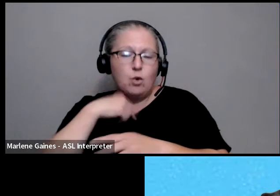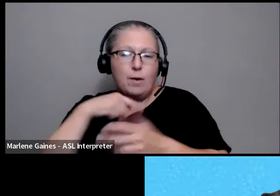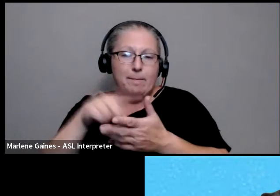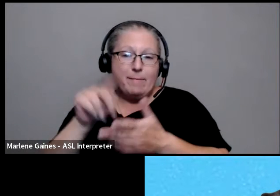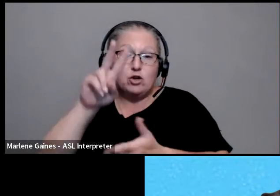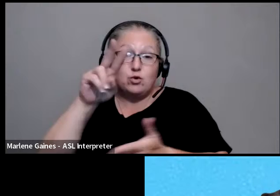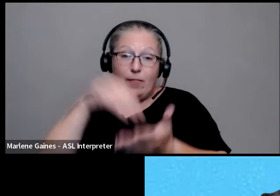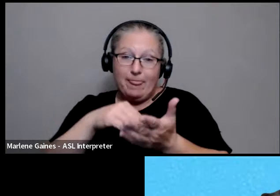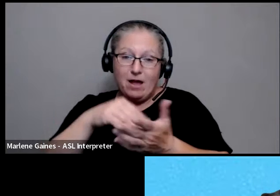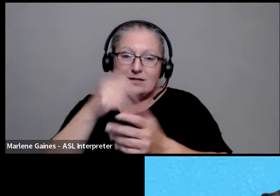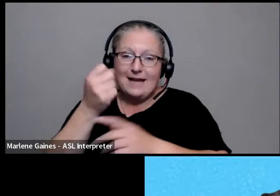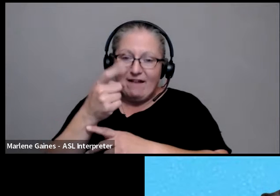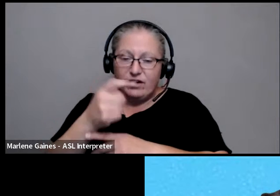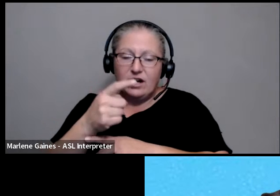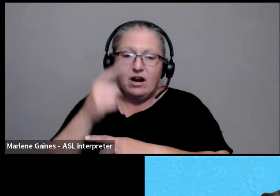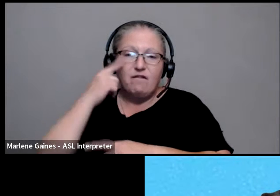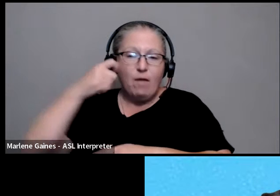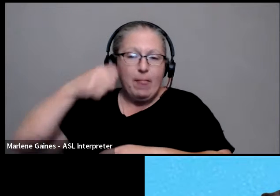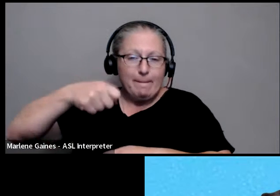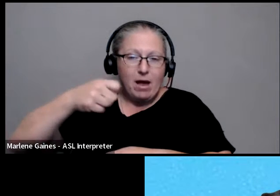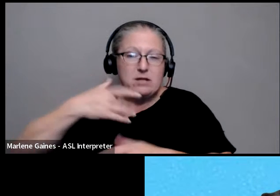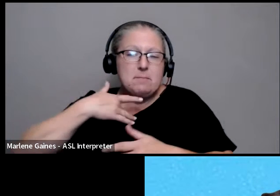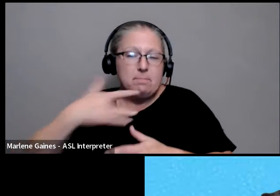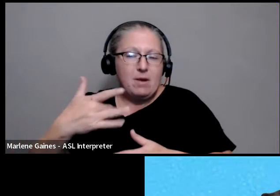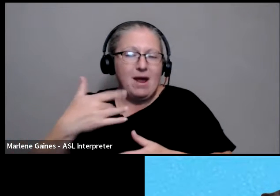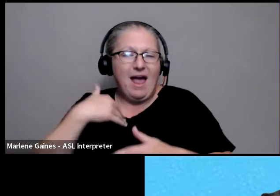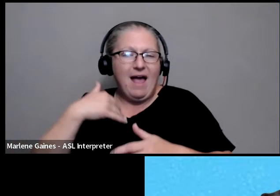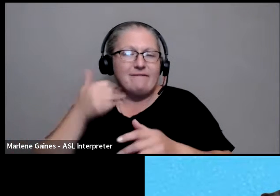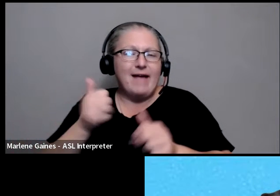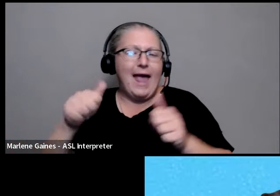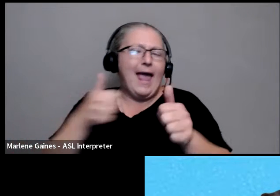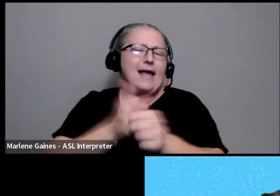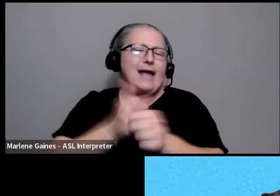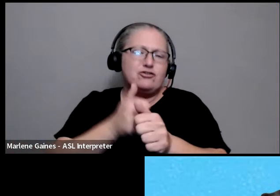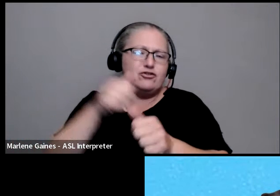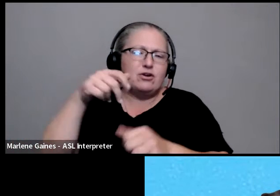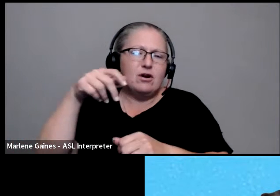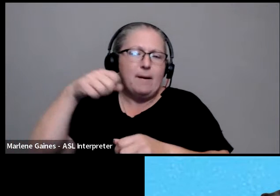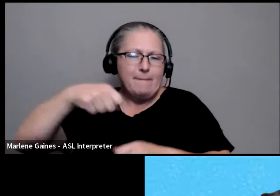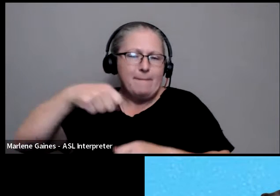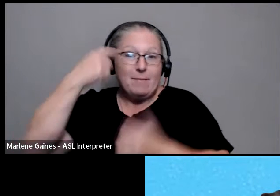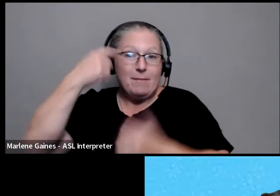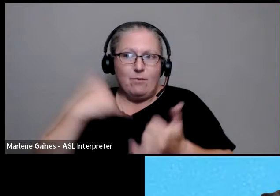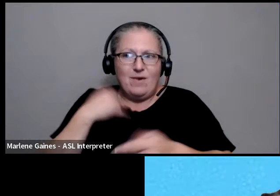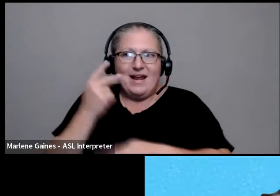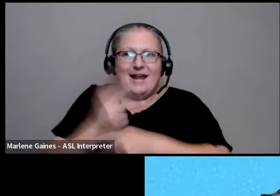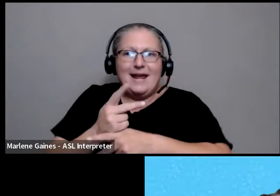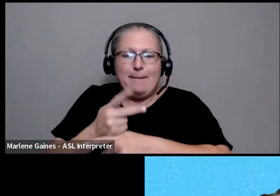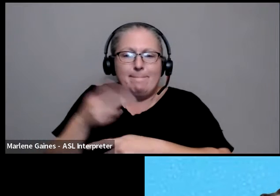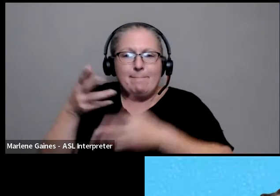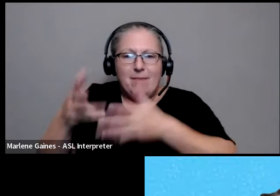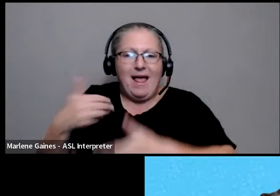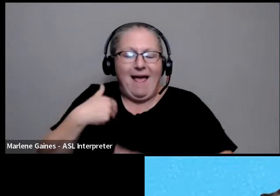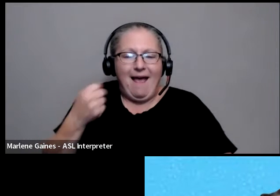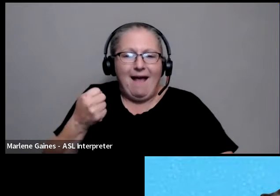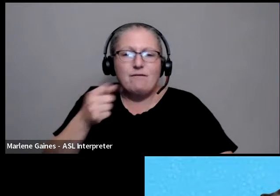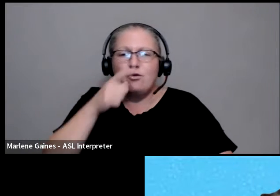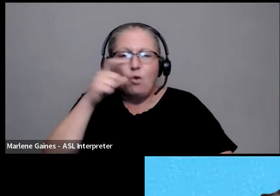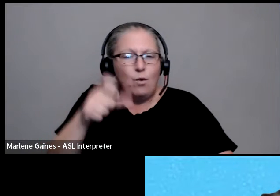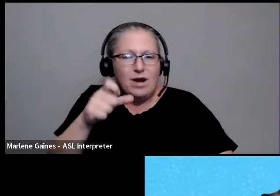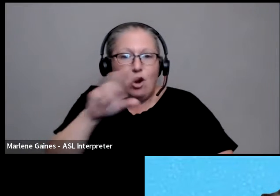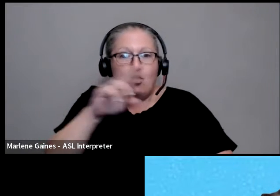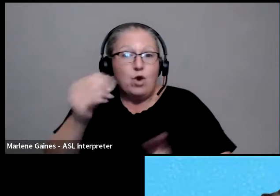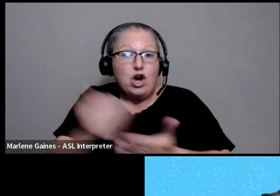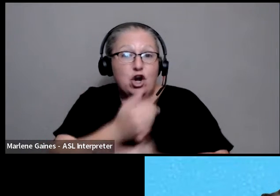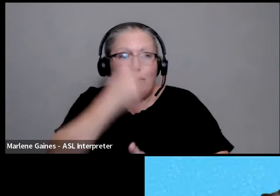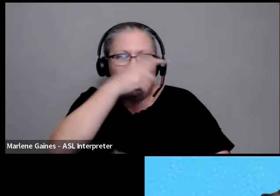the pouches. We usually end up with an excess of pouches at the end of the year because now we keep them. So we don't really need the pouches renewed because they